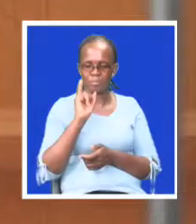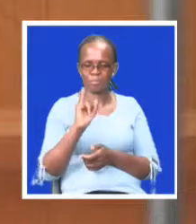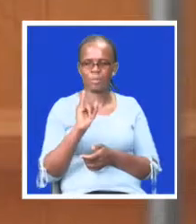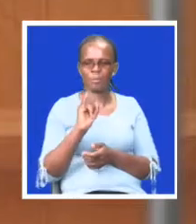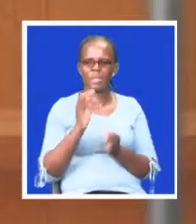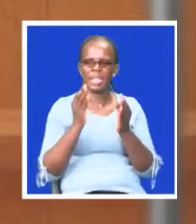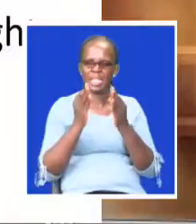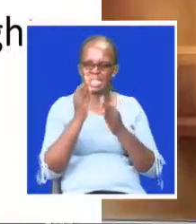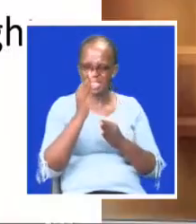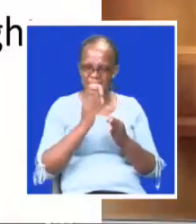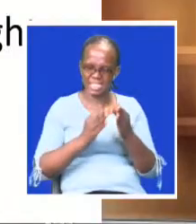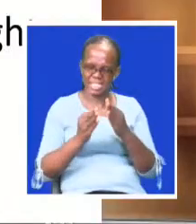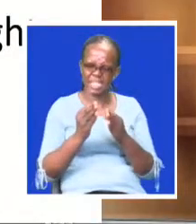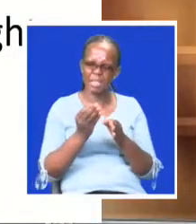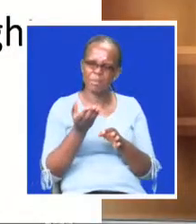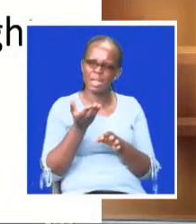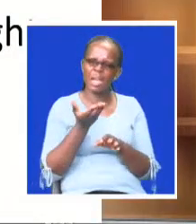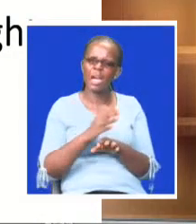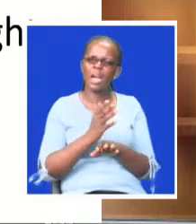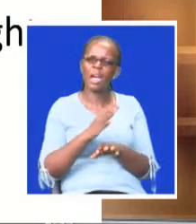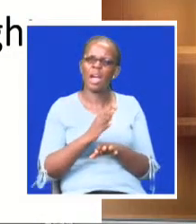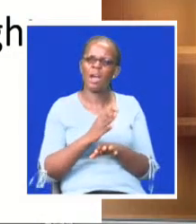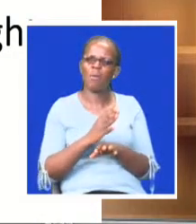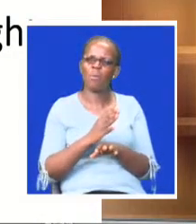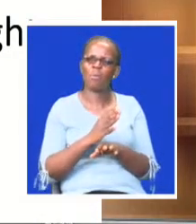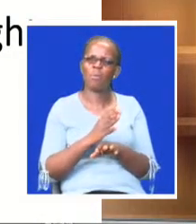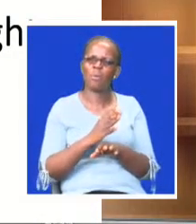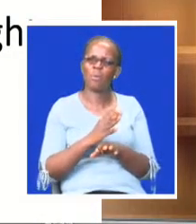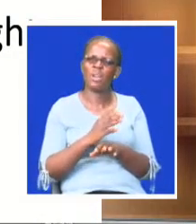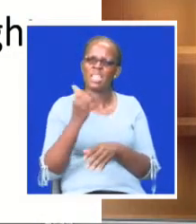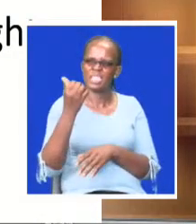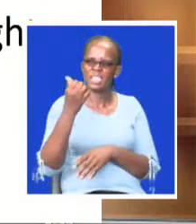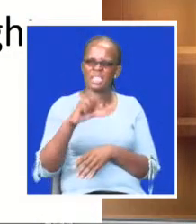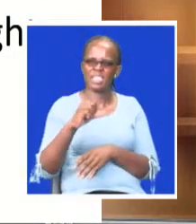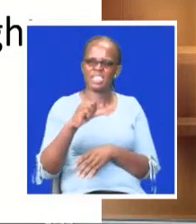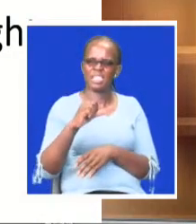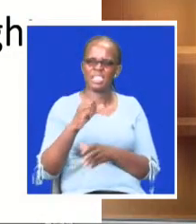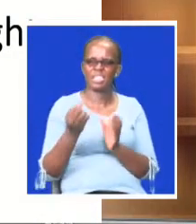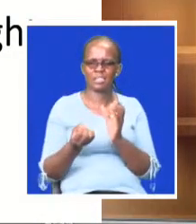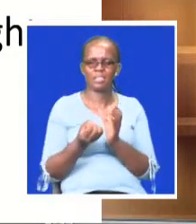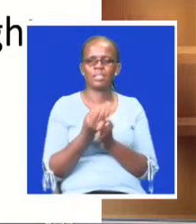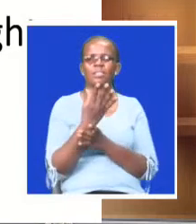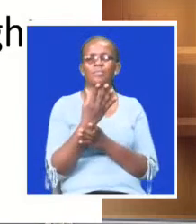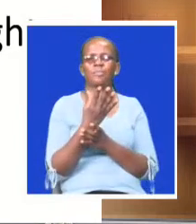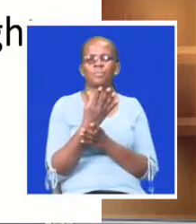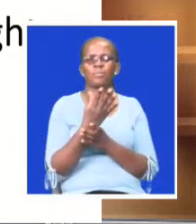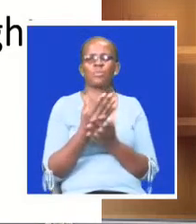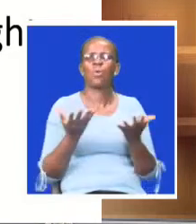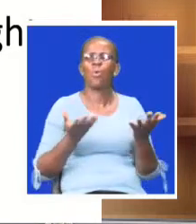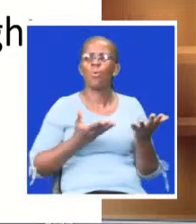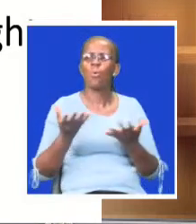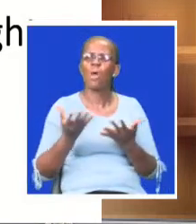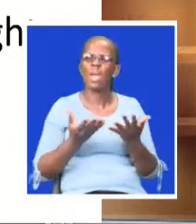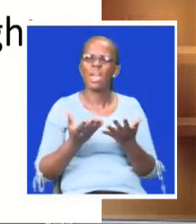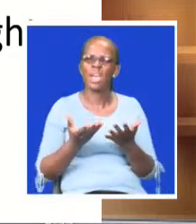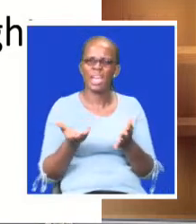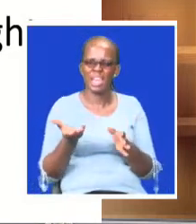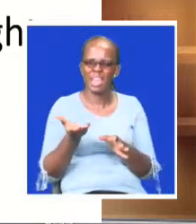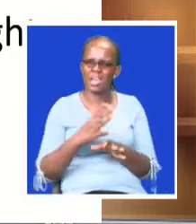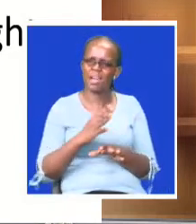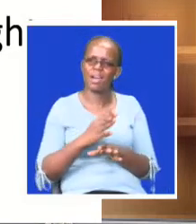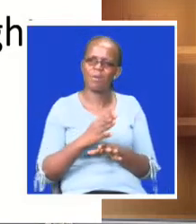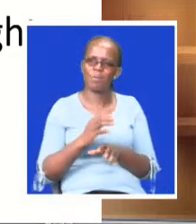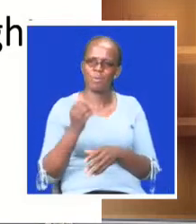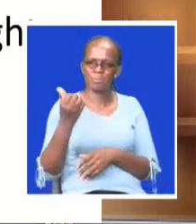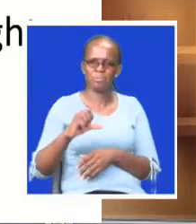Describe how, where, and how sin originated. Describe where and how